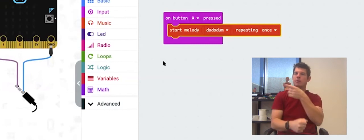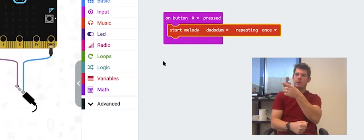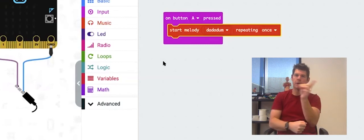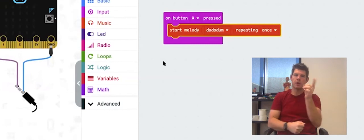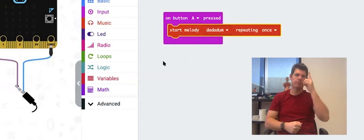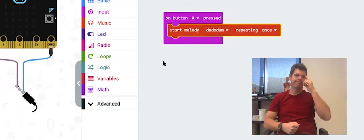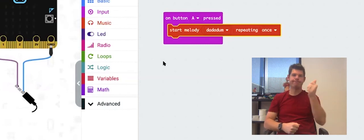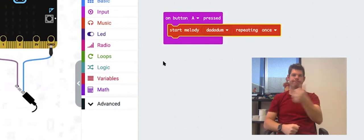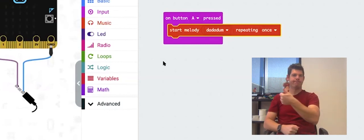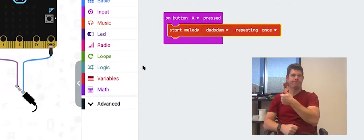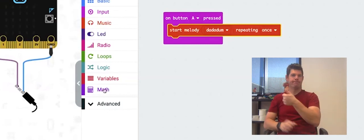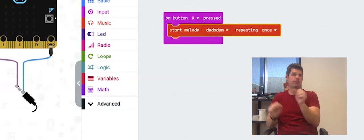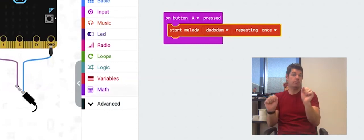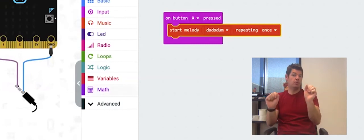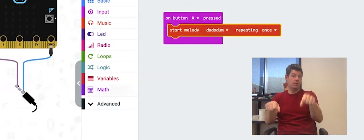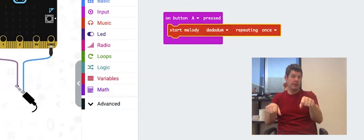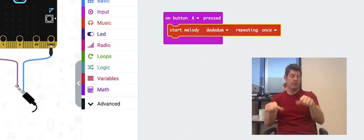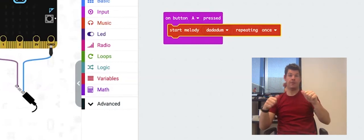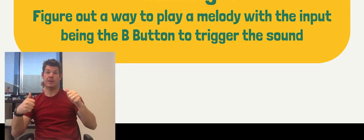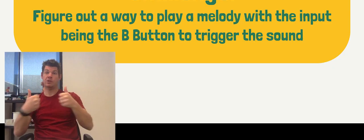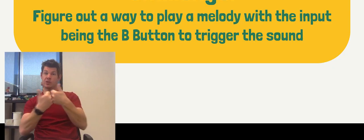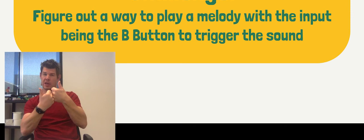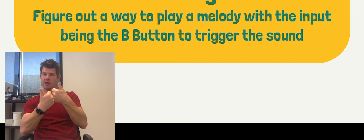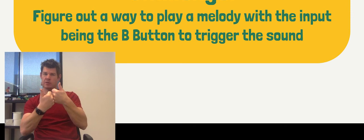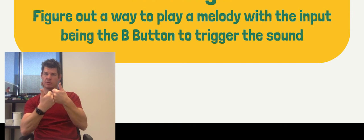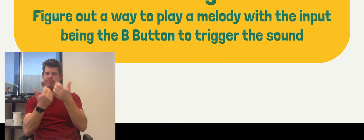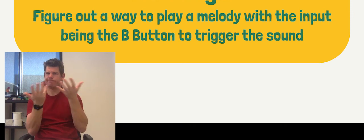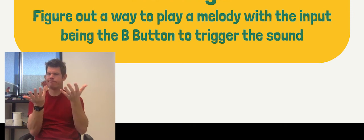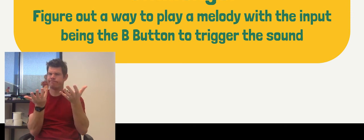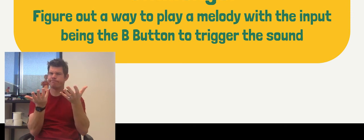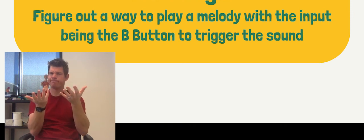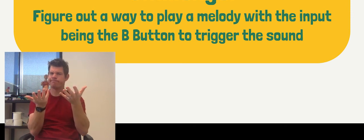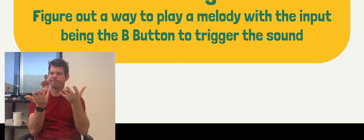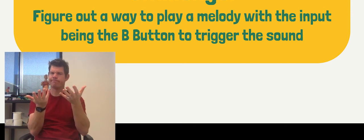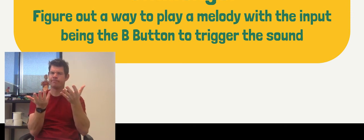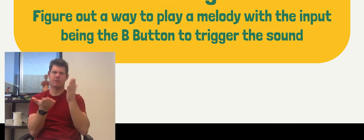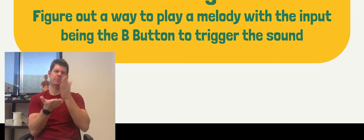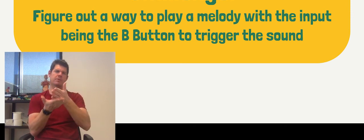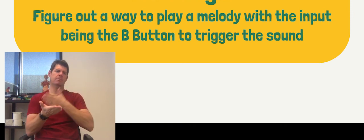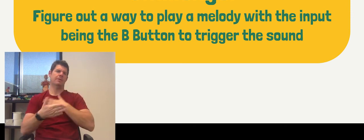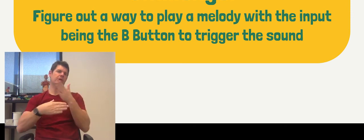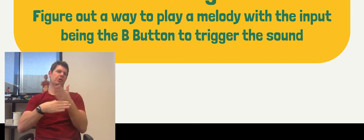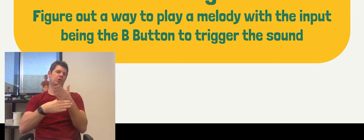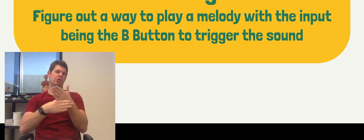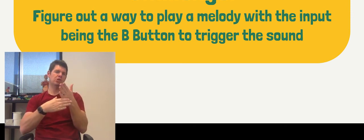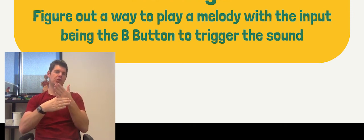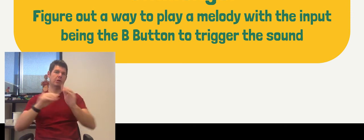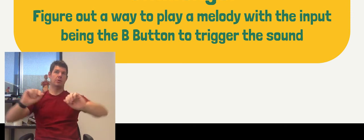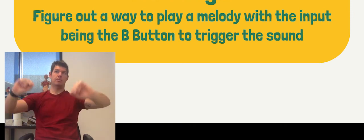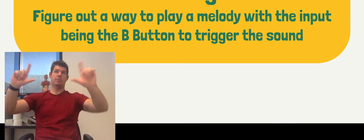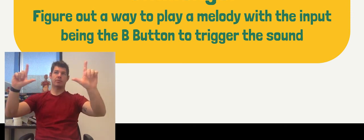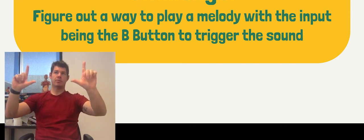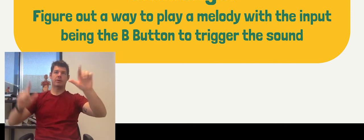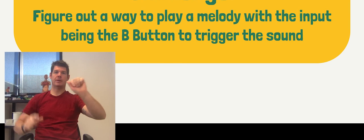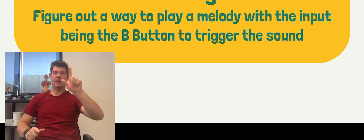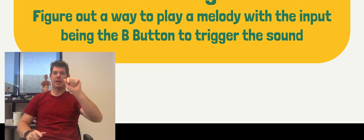play. So the challenge, let me stop my share for just a quick second. And if Adam can go